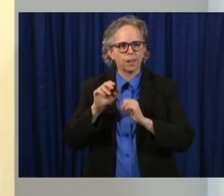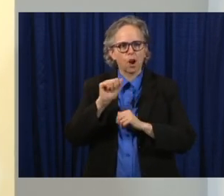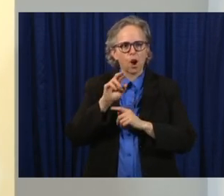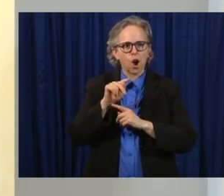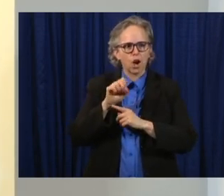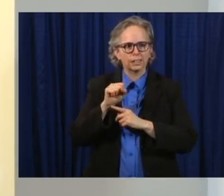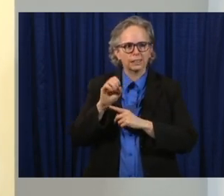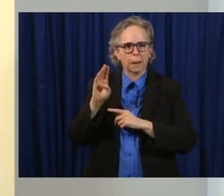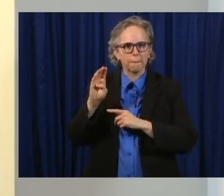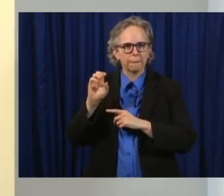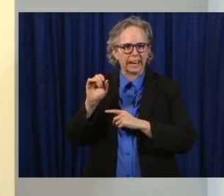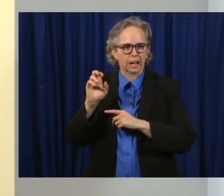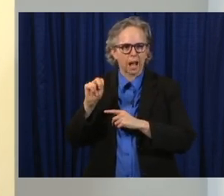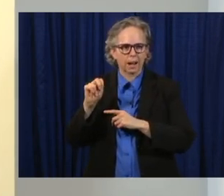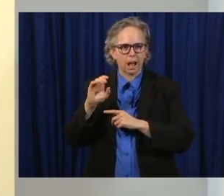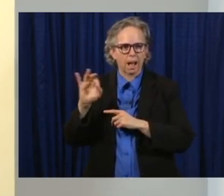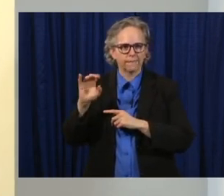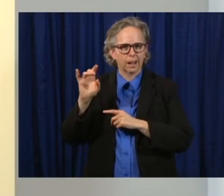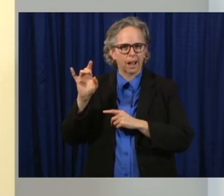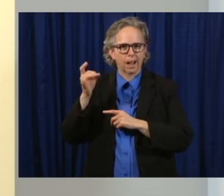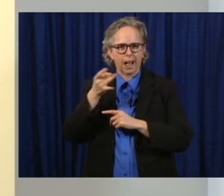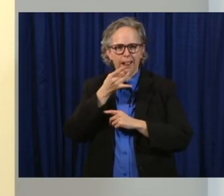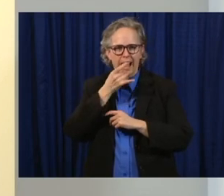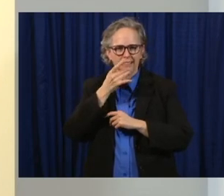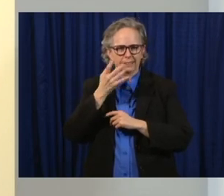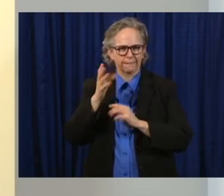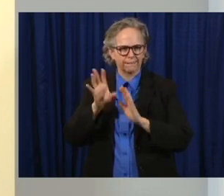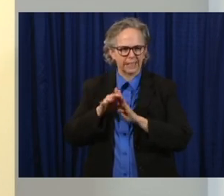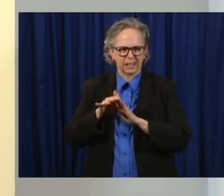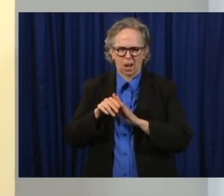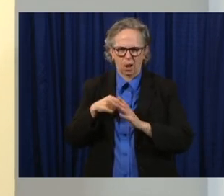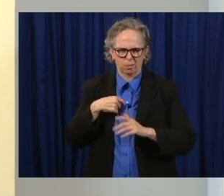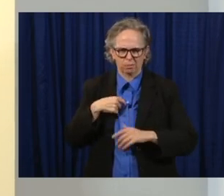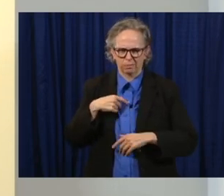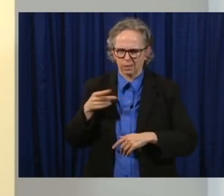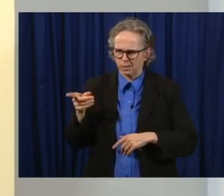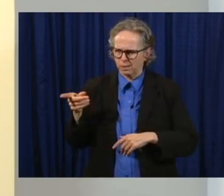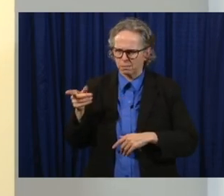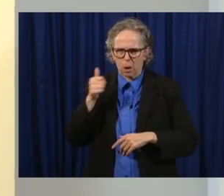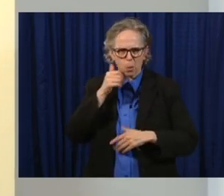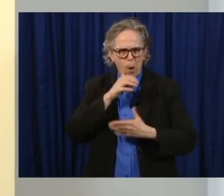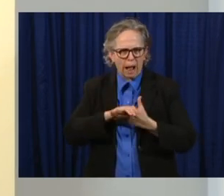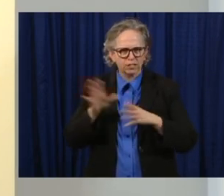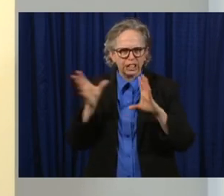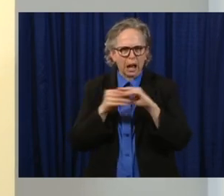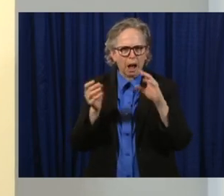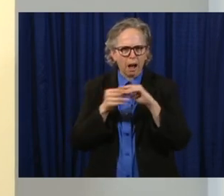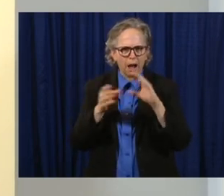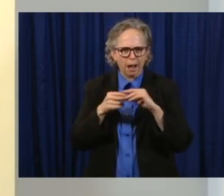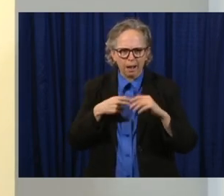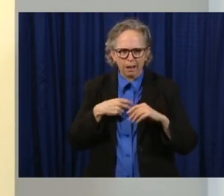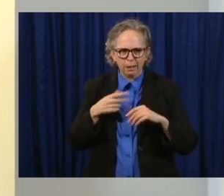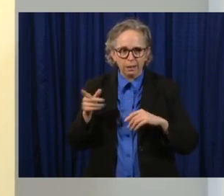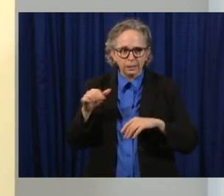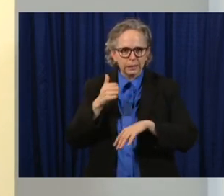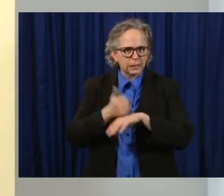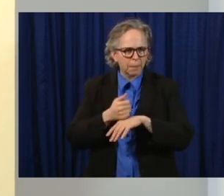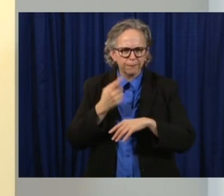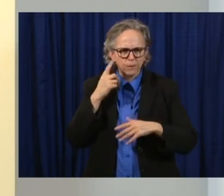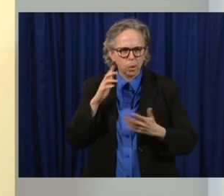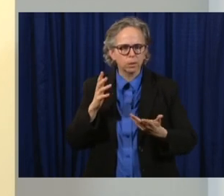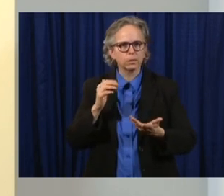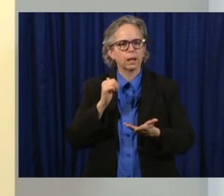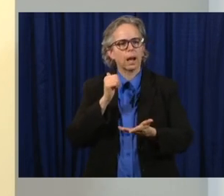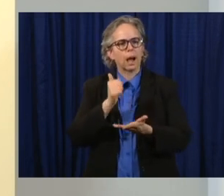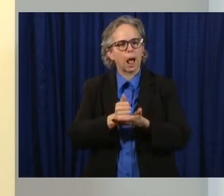wife Tina narrated, which is really been put together to help and encourage artists during